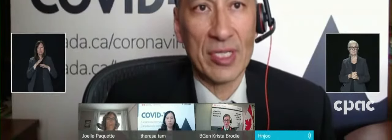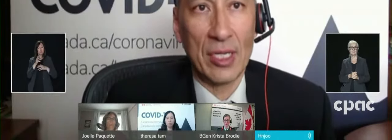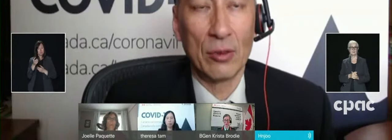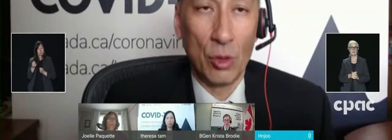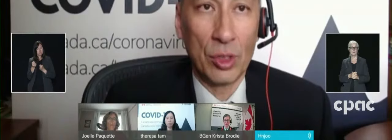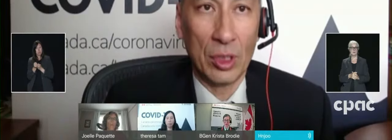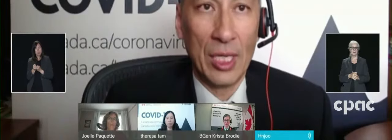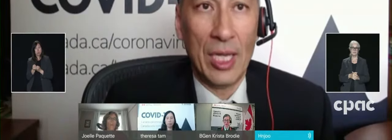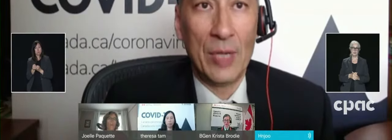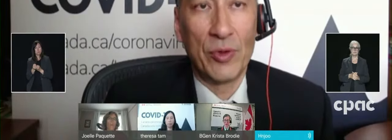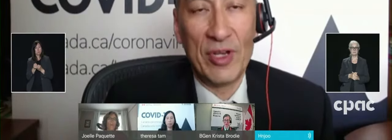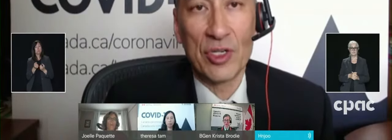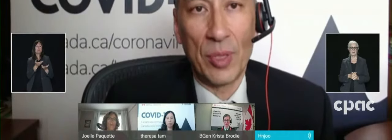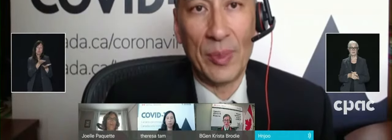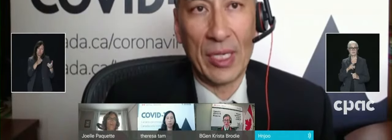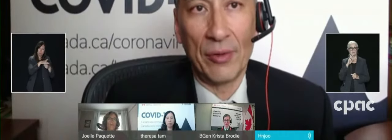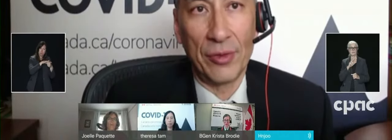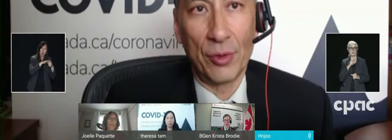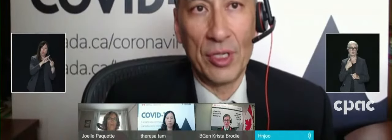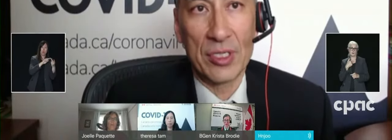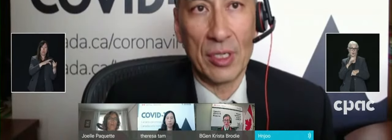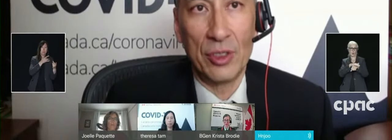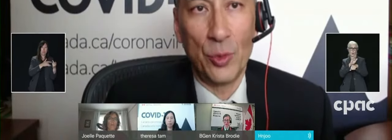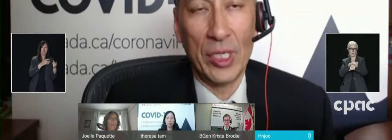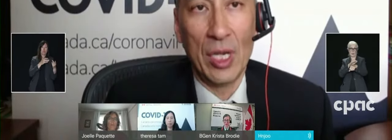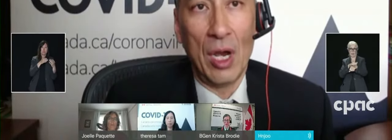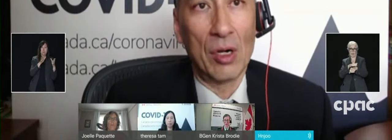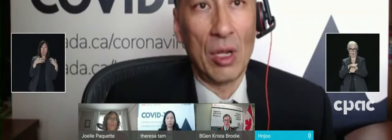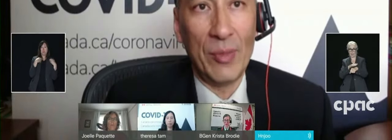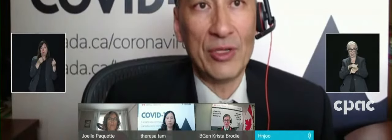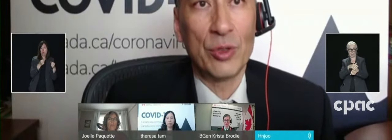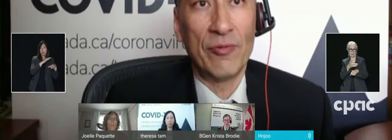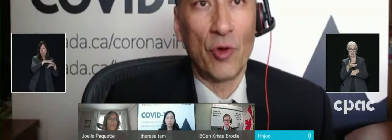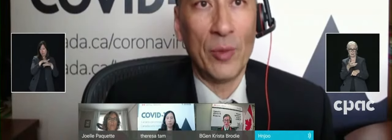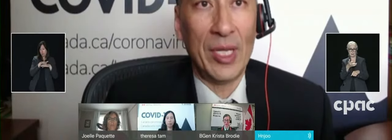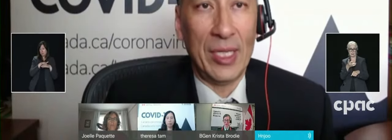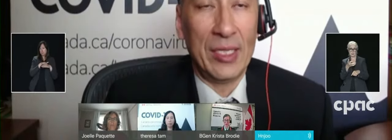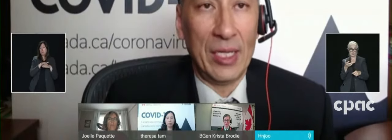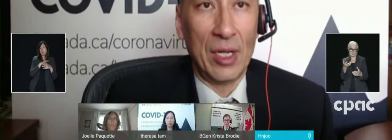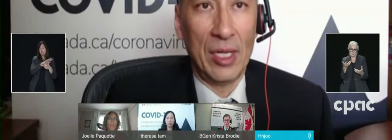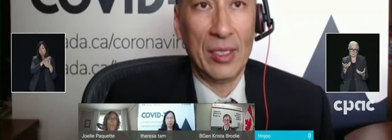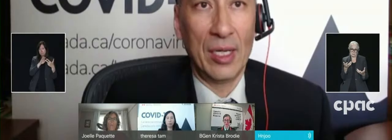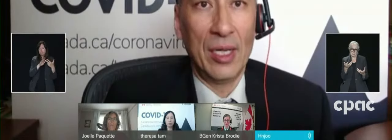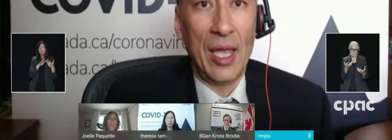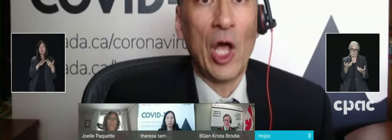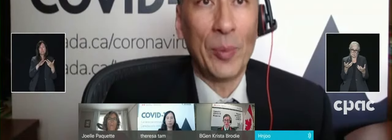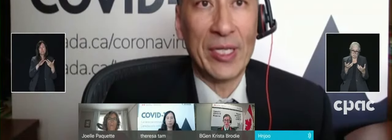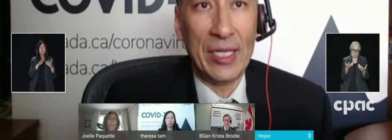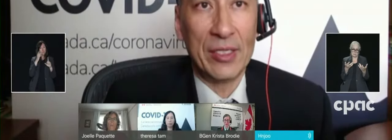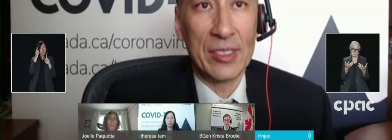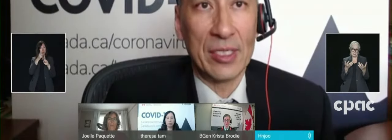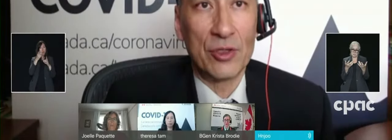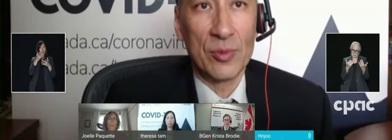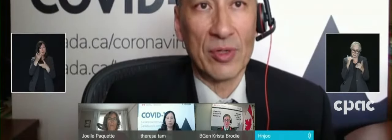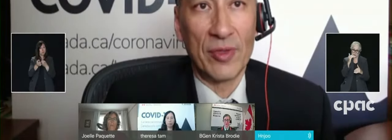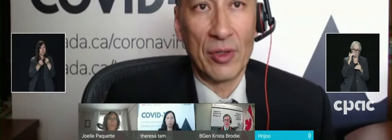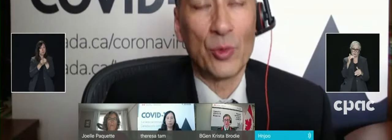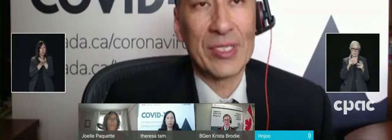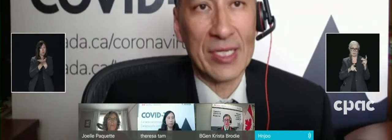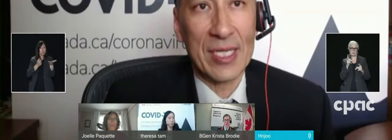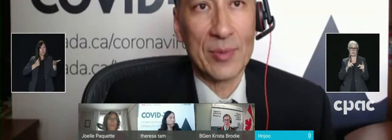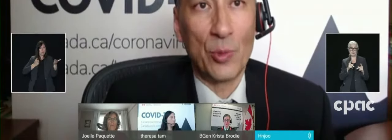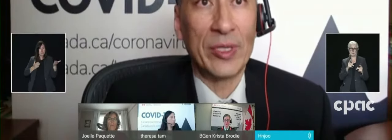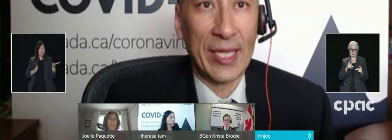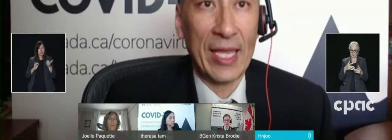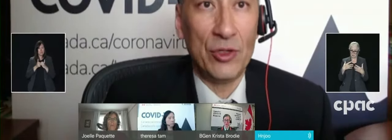what obviously local and provincial public health authorities are doing, are all meant to inform and help Canadians in terms of